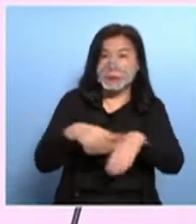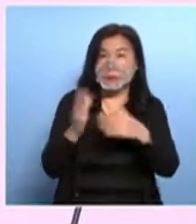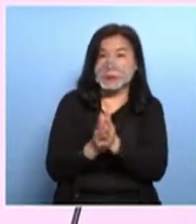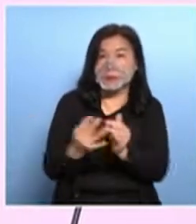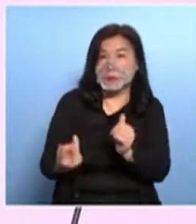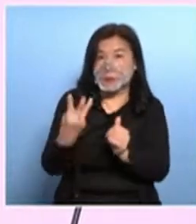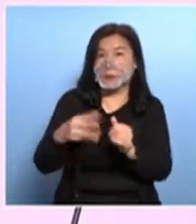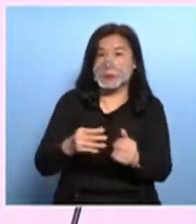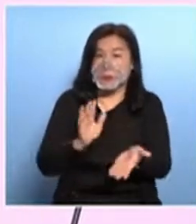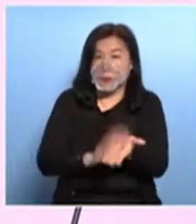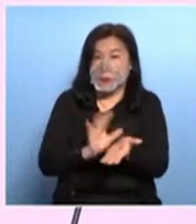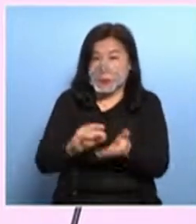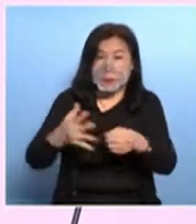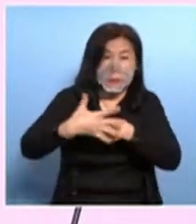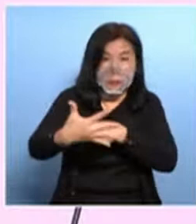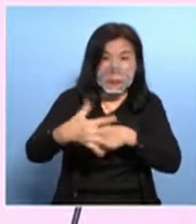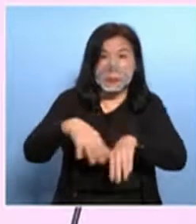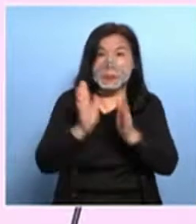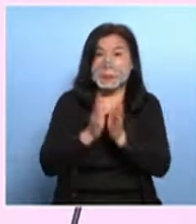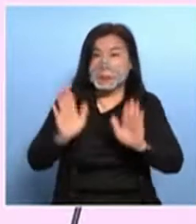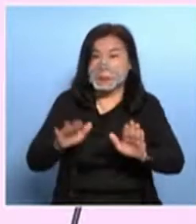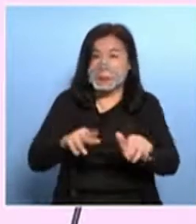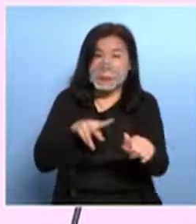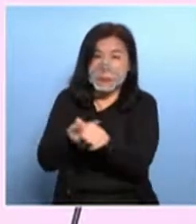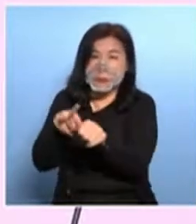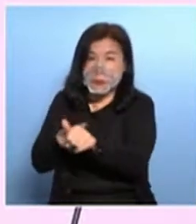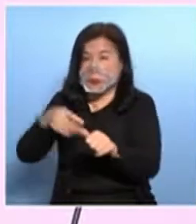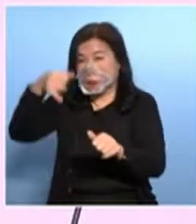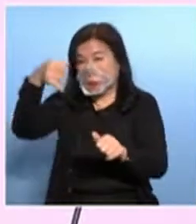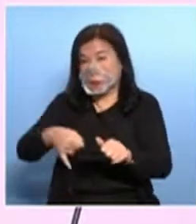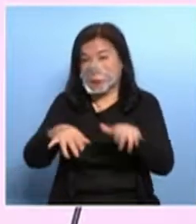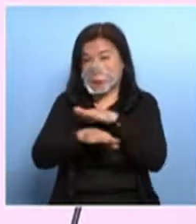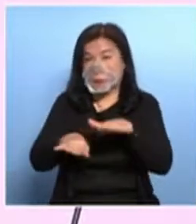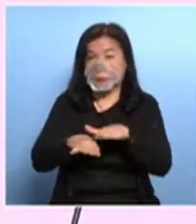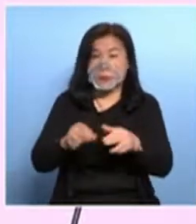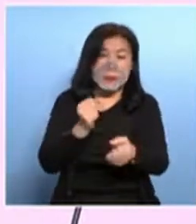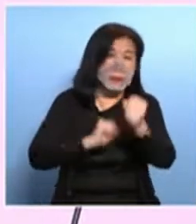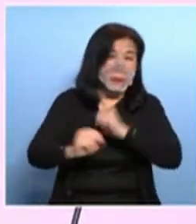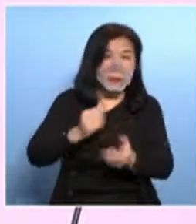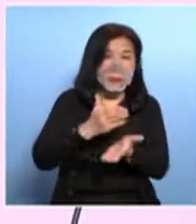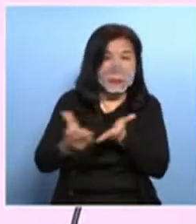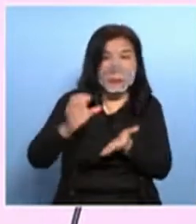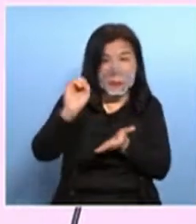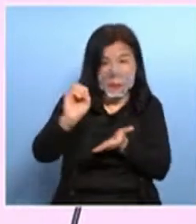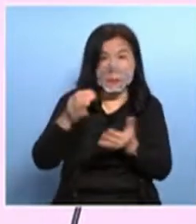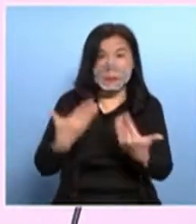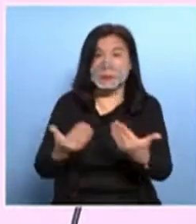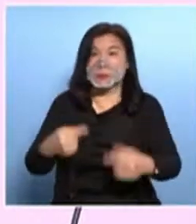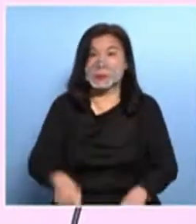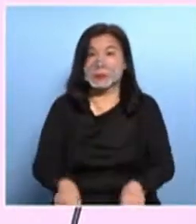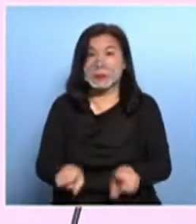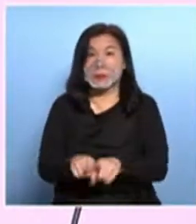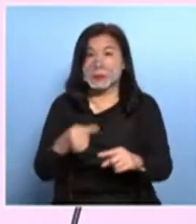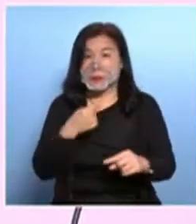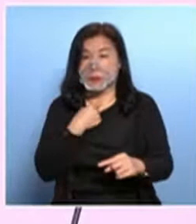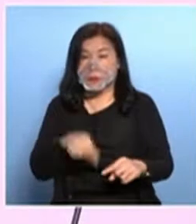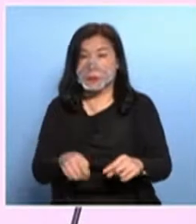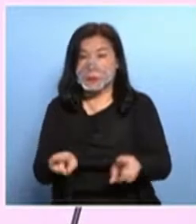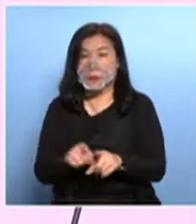promptly. As long as the recent wave of the epidemic can be gradually put under control and the status of dynamic zero